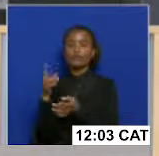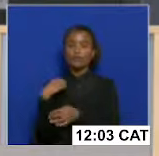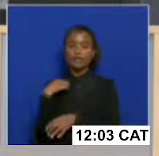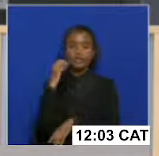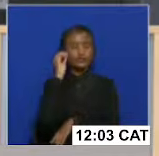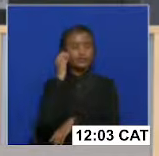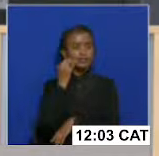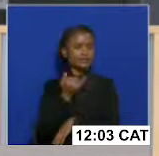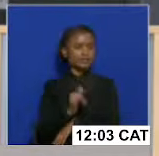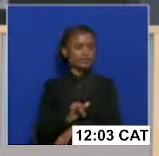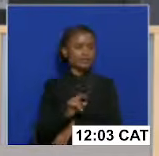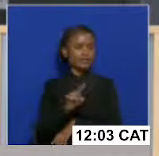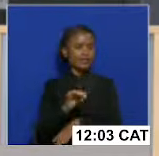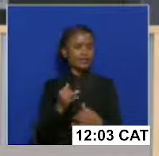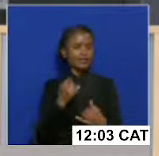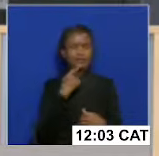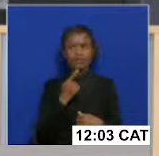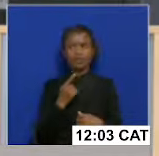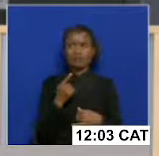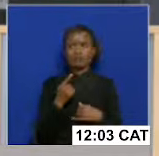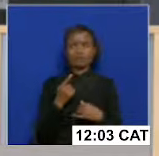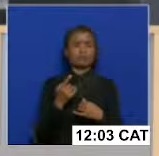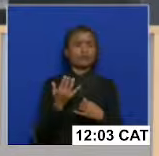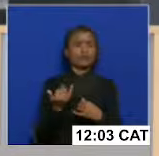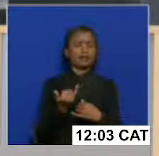it was you who reached out to him?